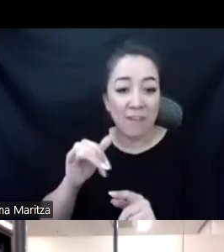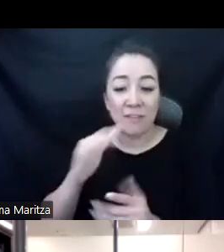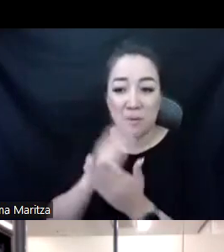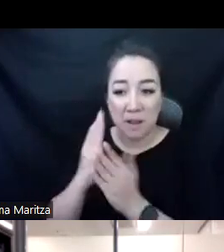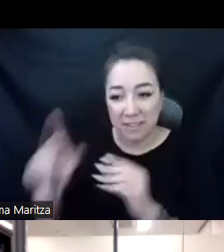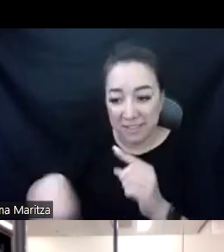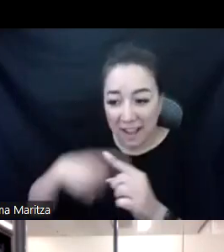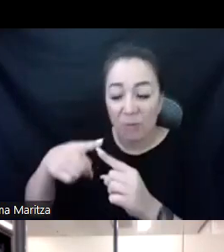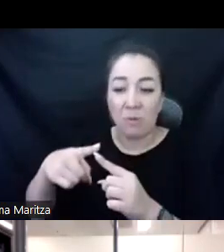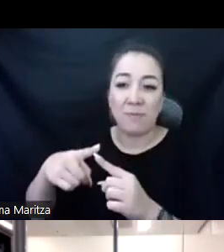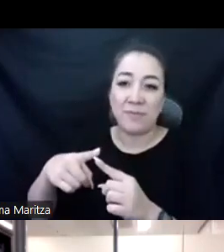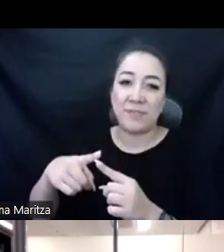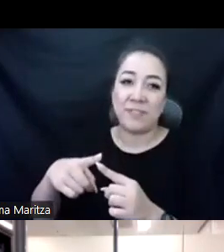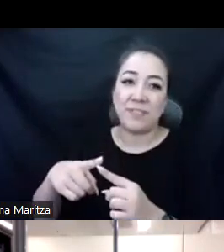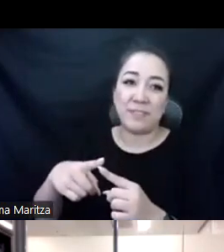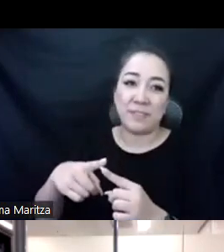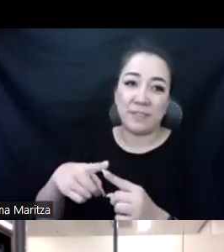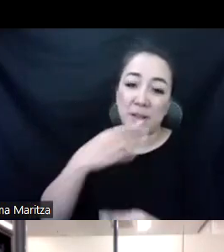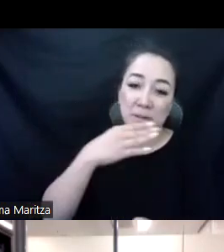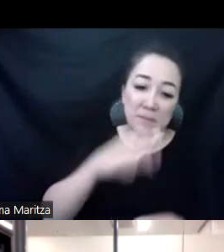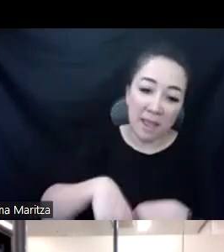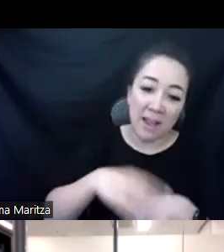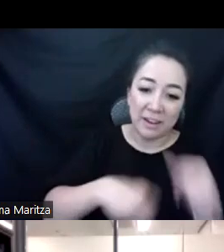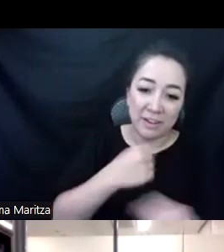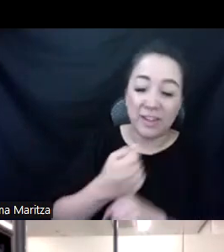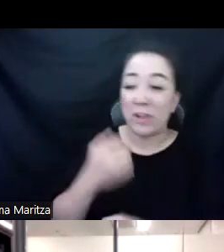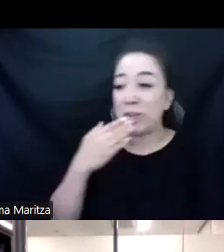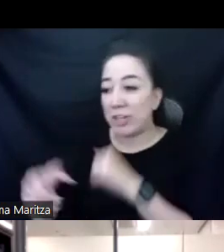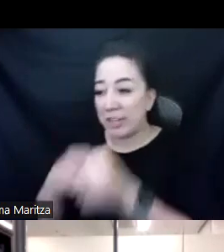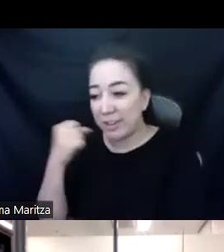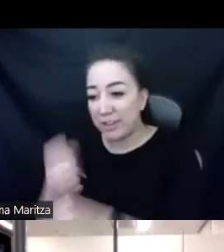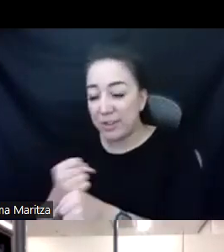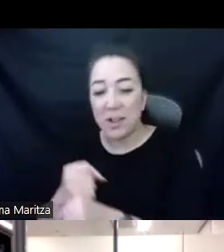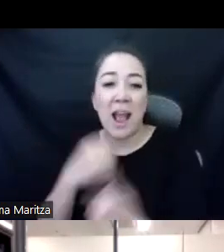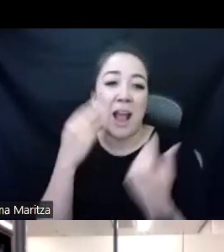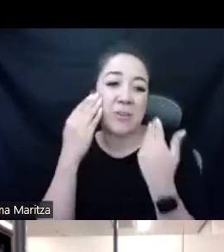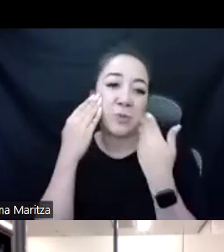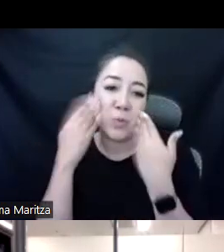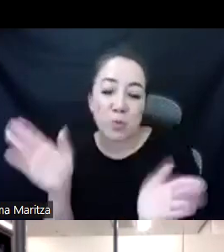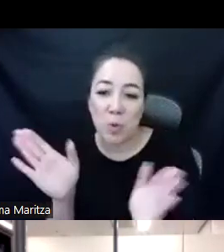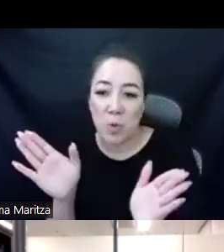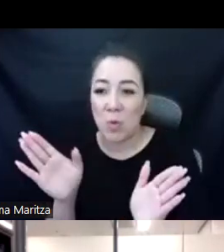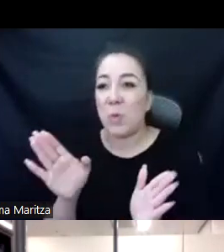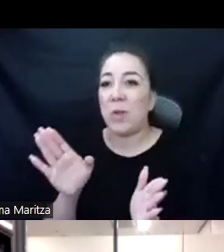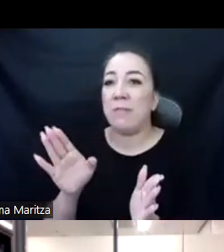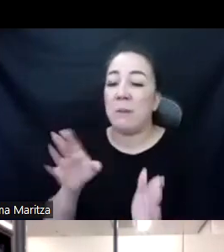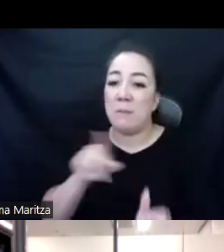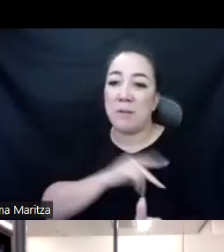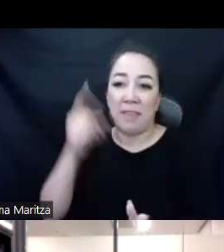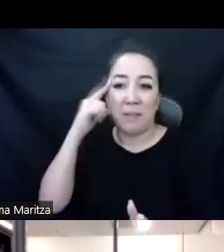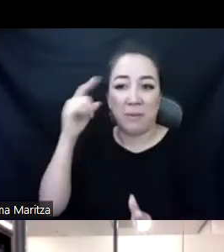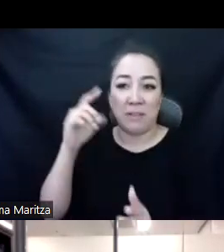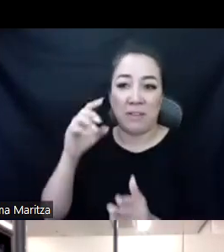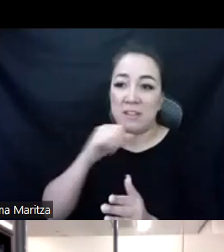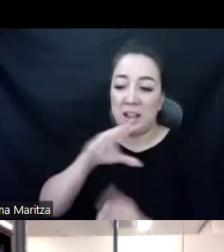there's, bad years and there's good years. So I don't know that I personally think we should exclude everything